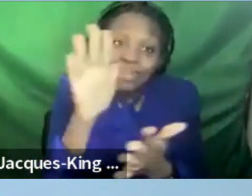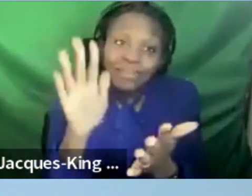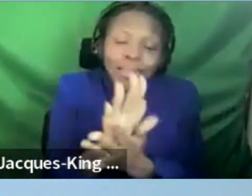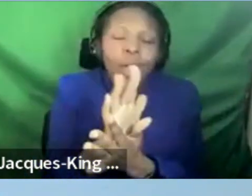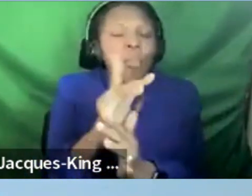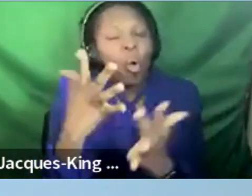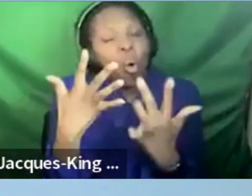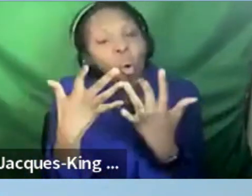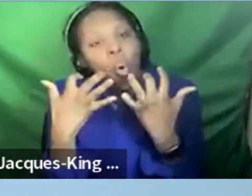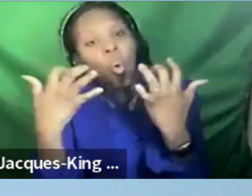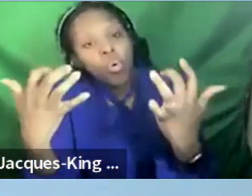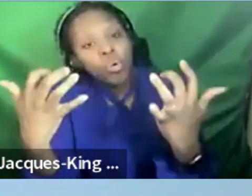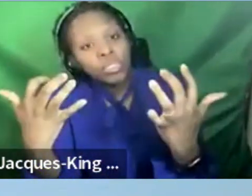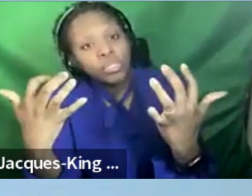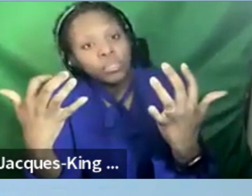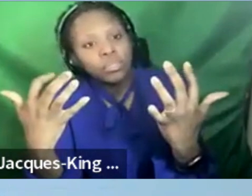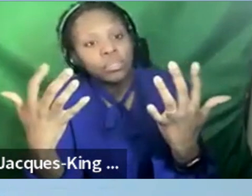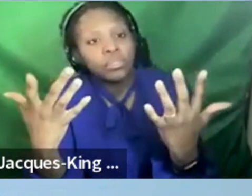as an audience,